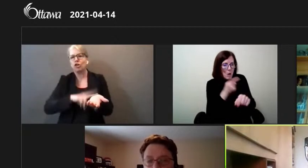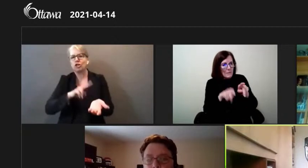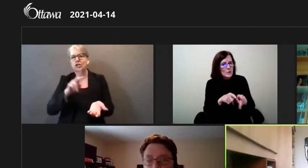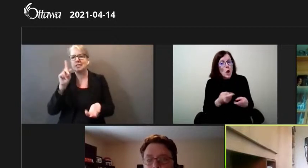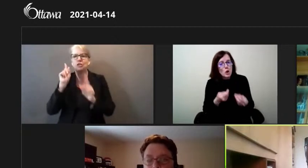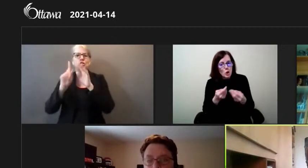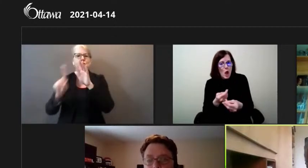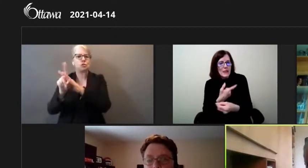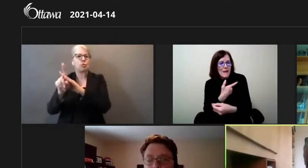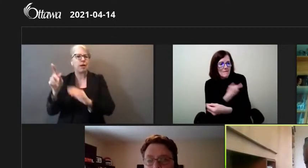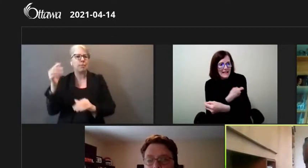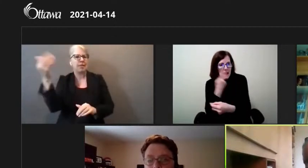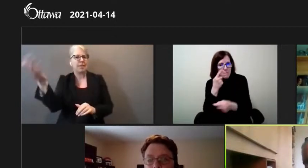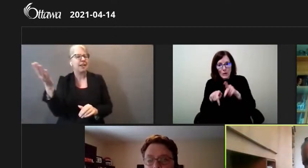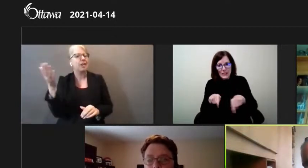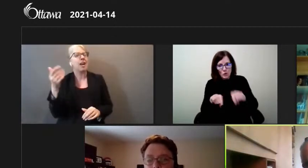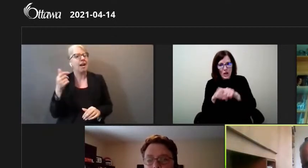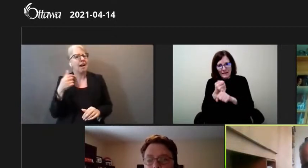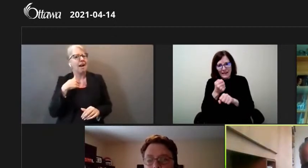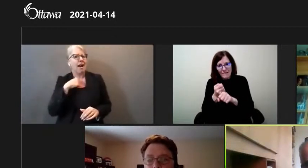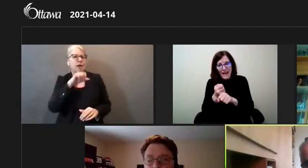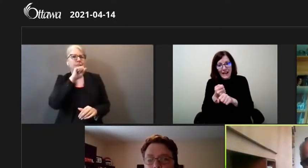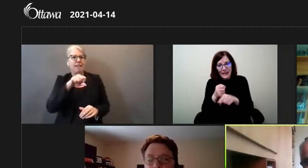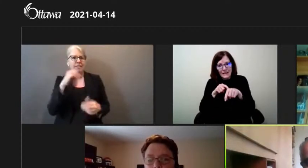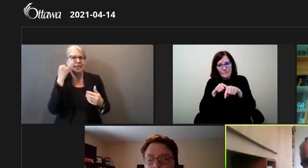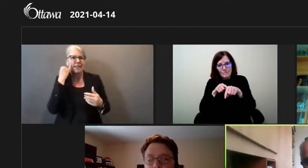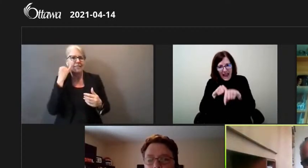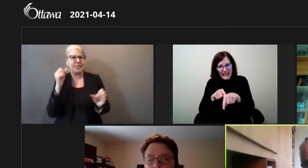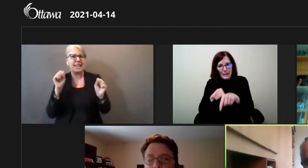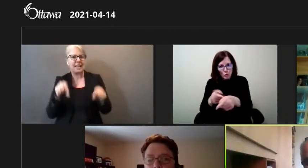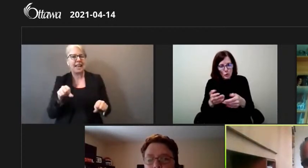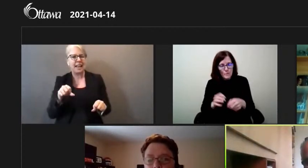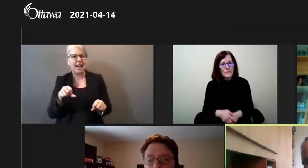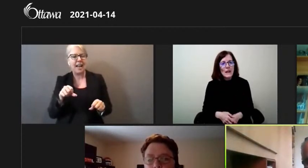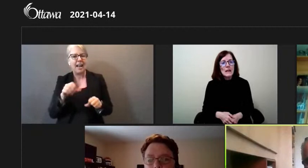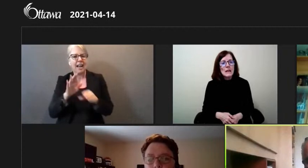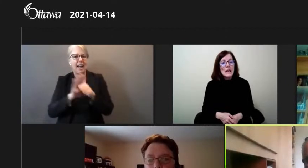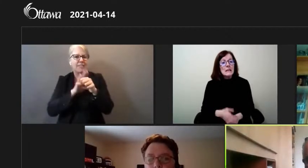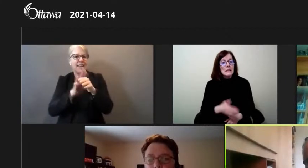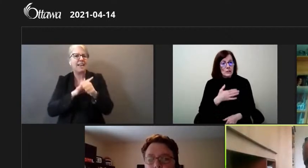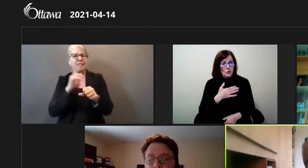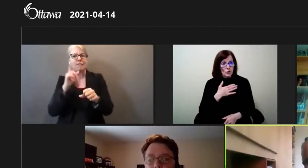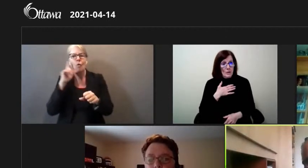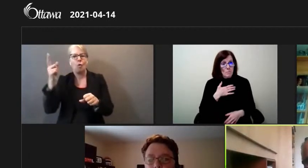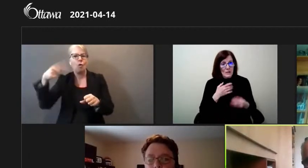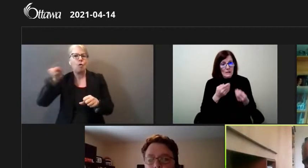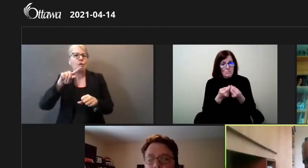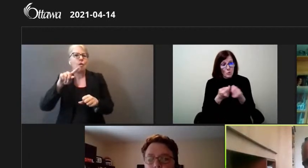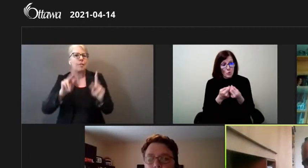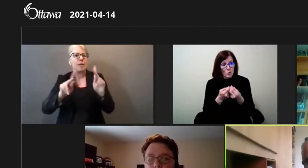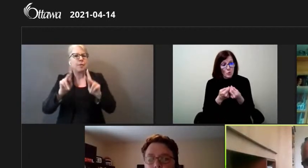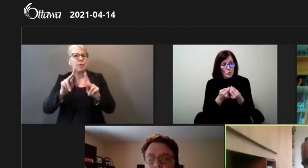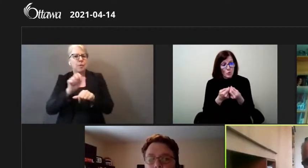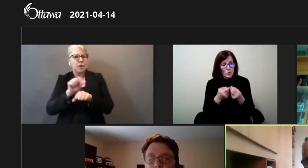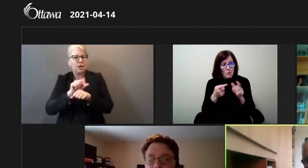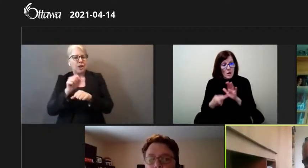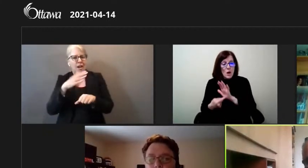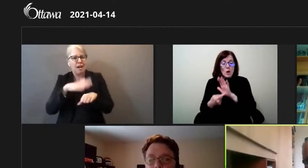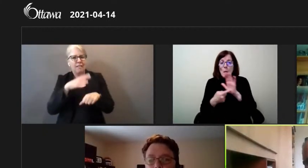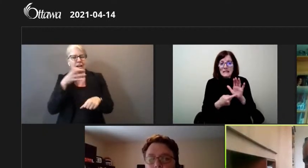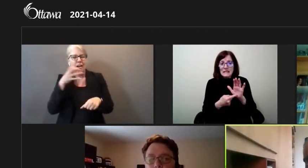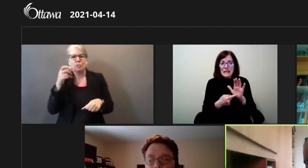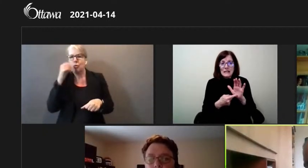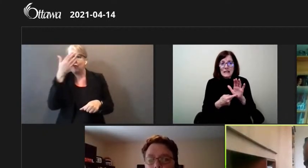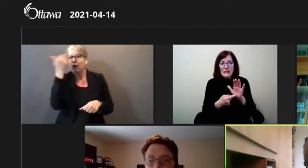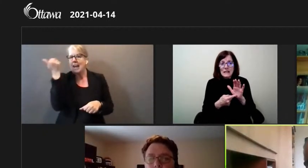site. I would love it if I can address and advocate for those people for you to be able to don't forget